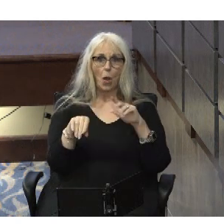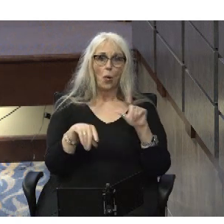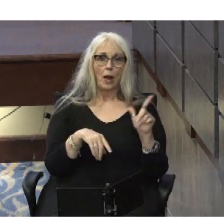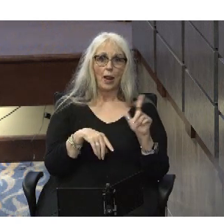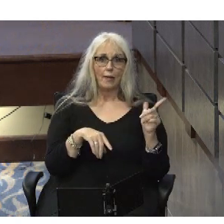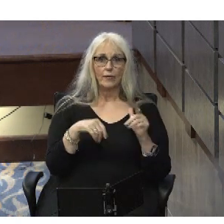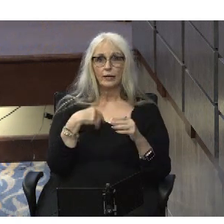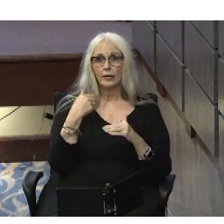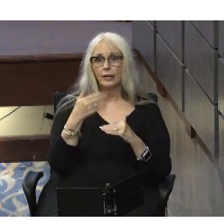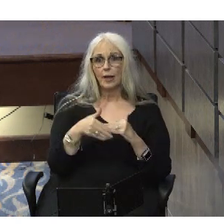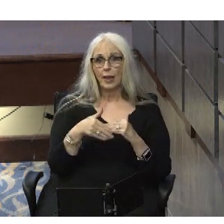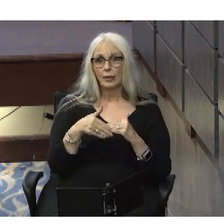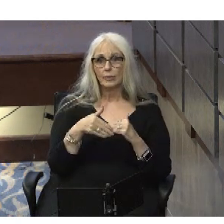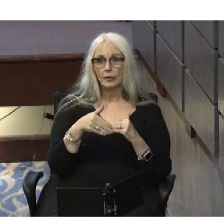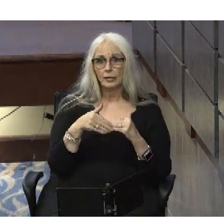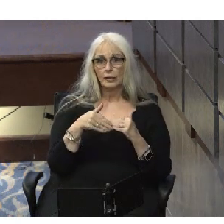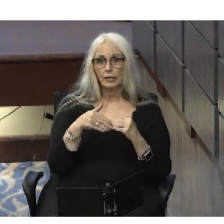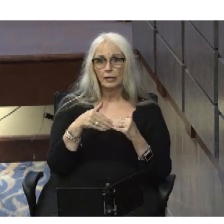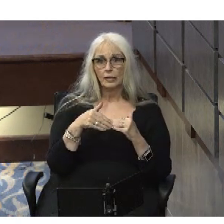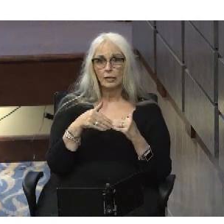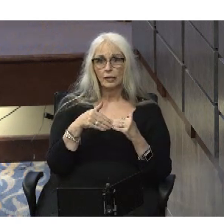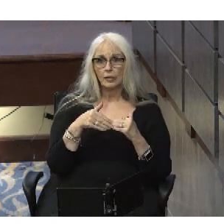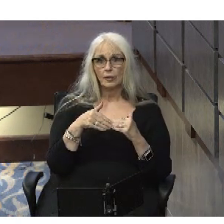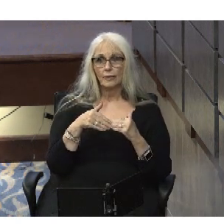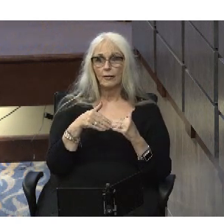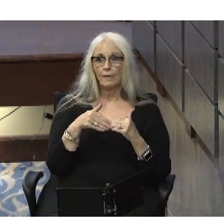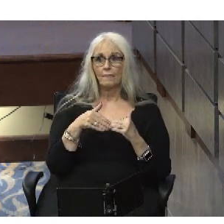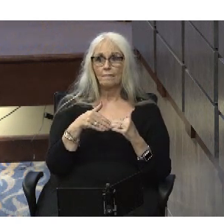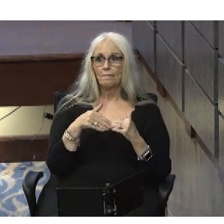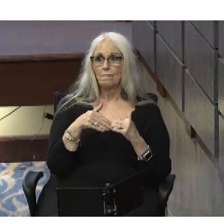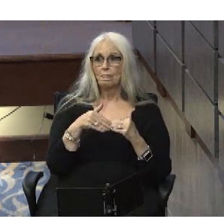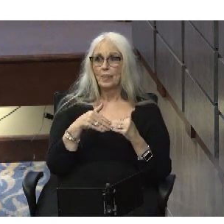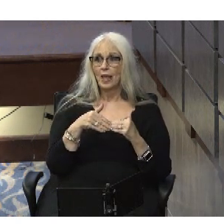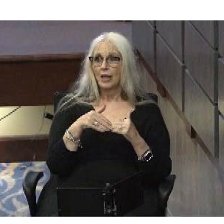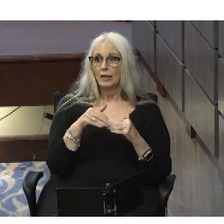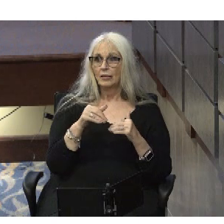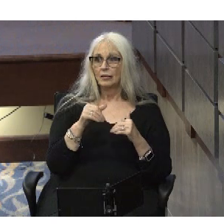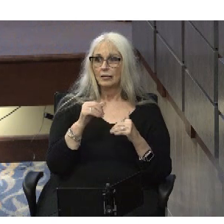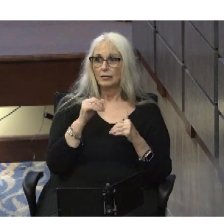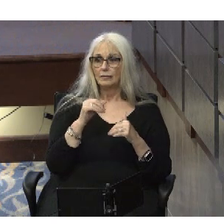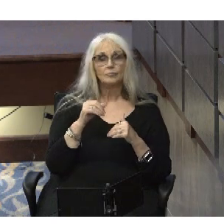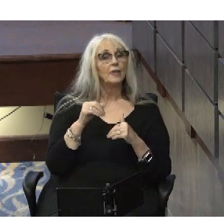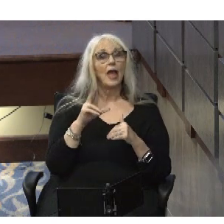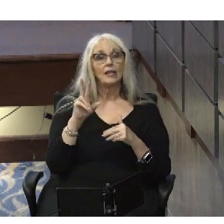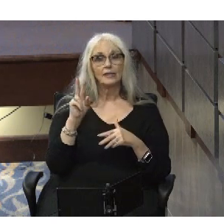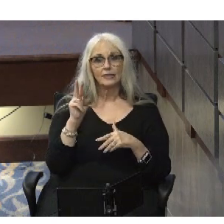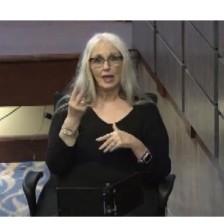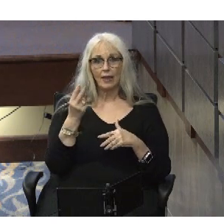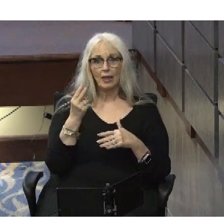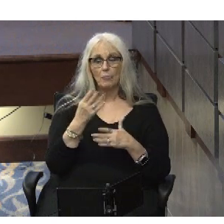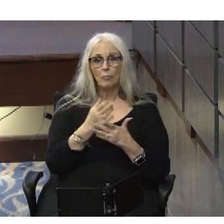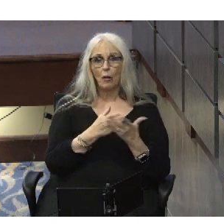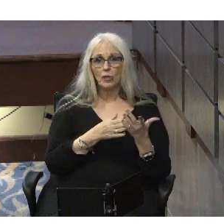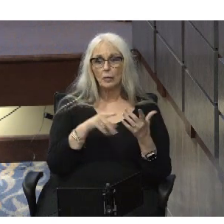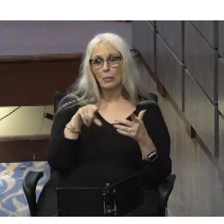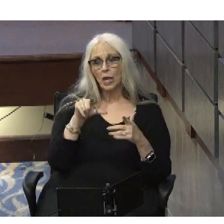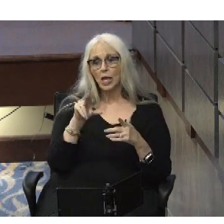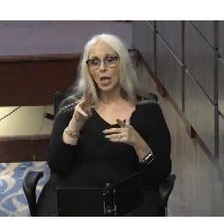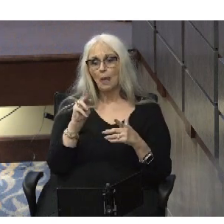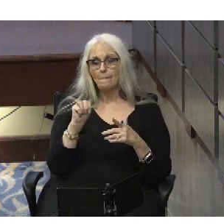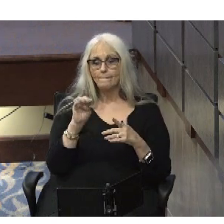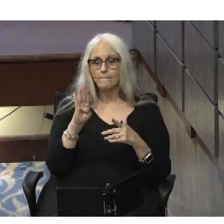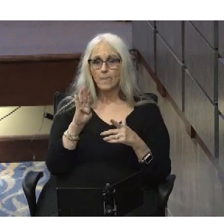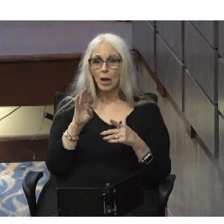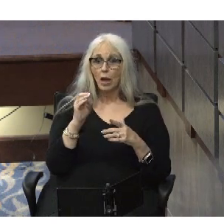we have partially... No, you didn't, Siri. Sorry. They're always listening. Second, we have partially plumbed homes, and then